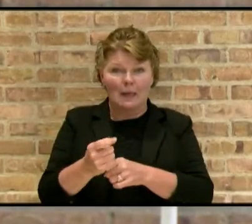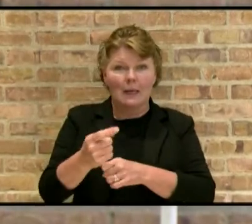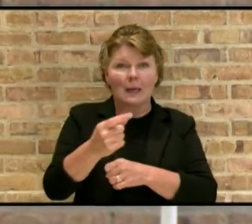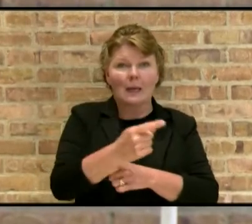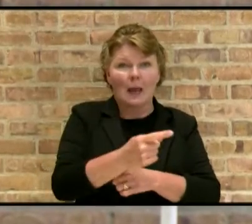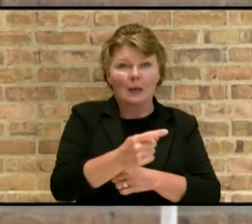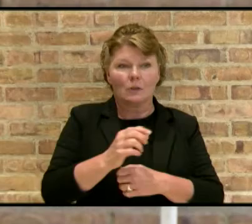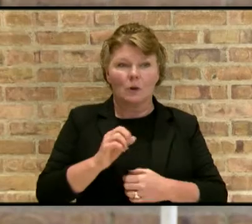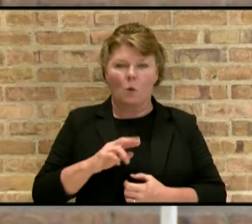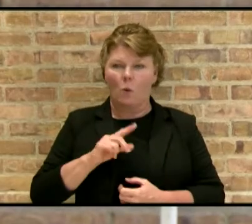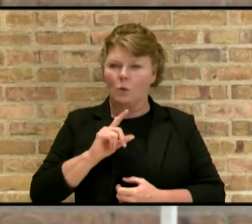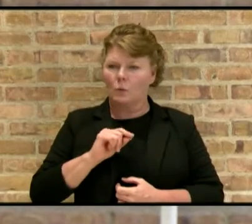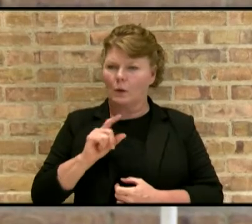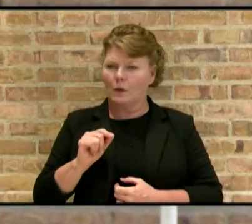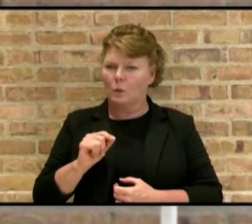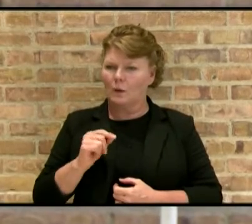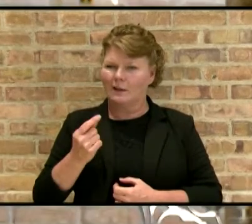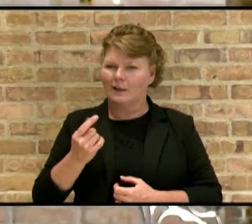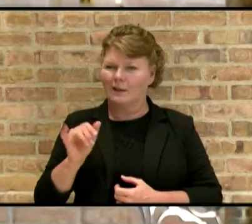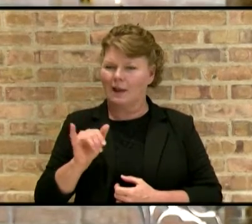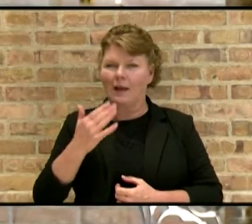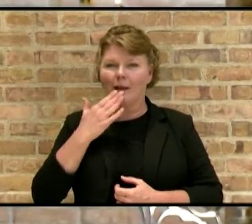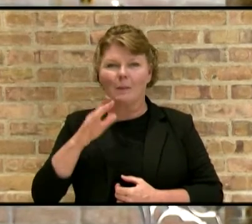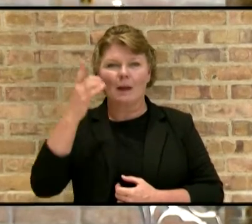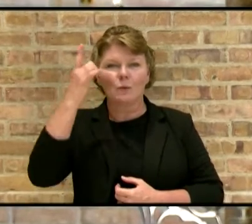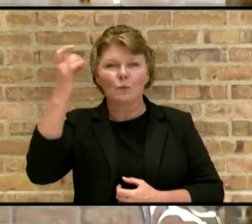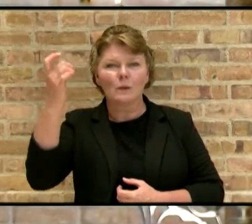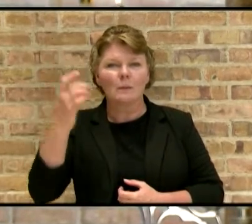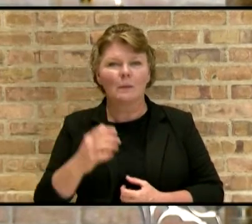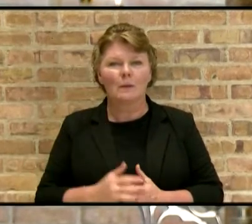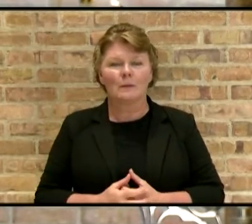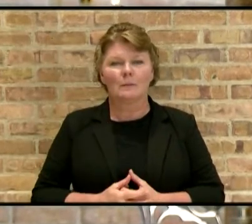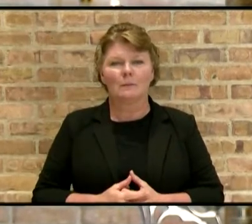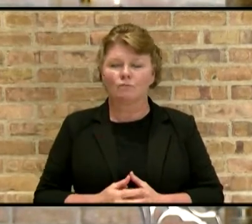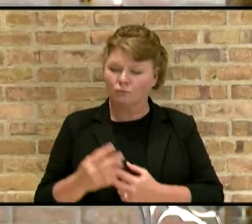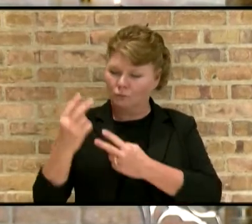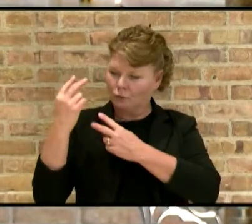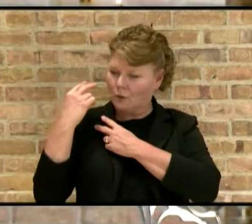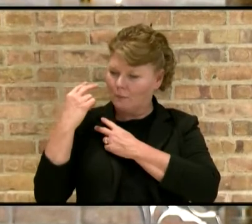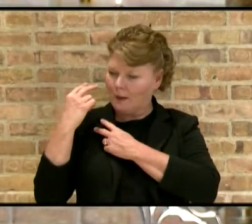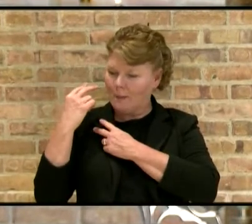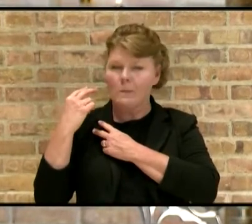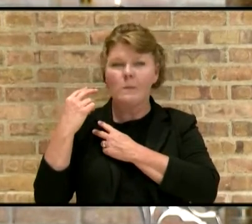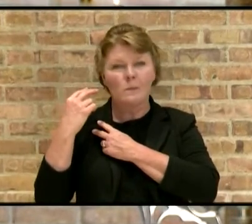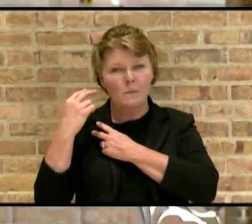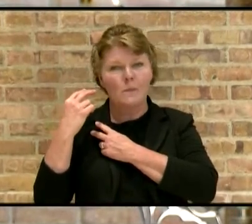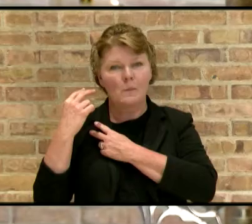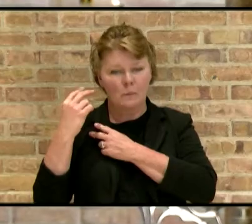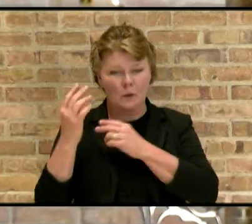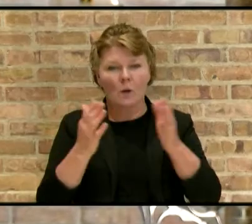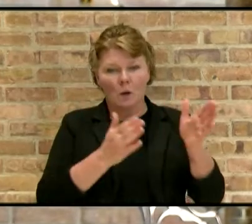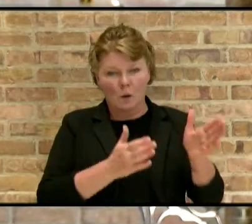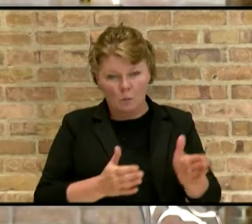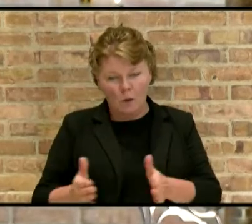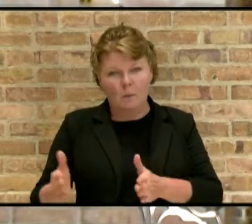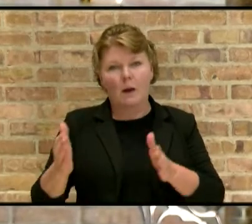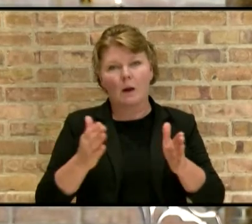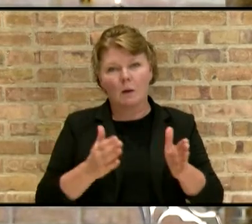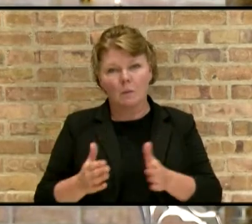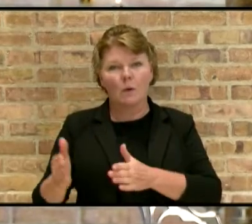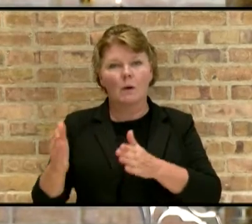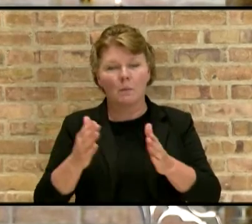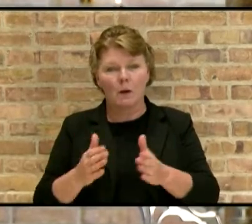was 2020 just a bad dream? Just look back. We prepared for weeks with